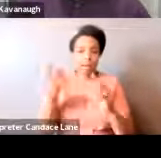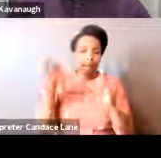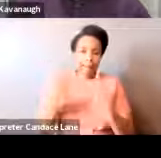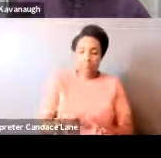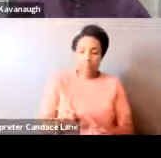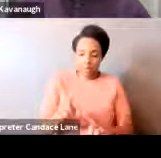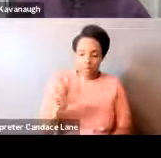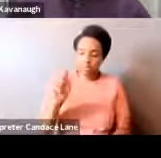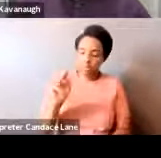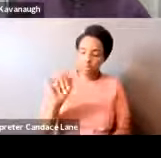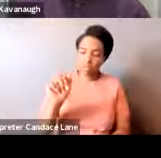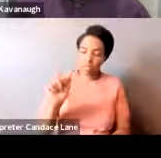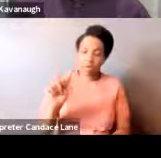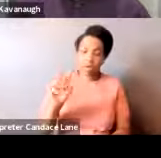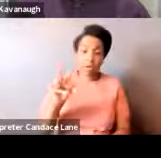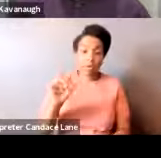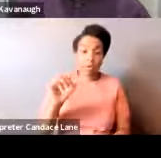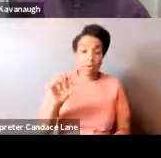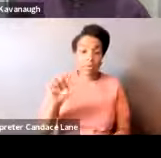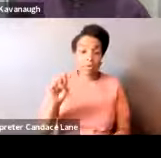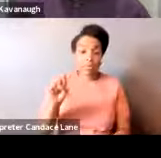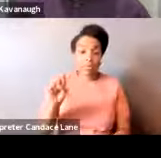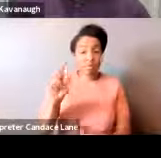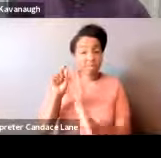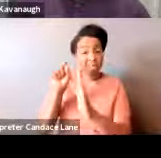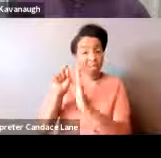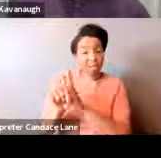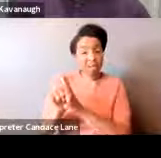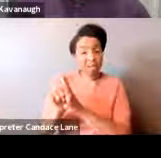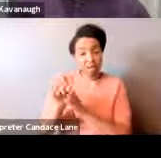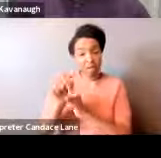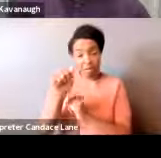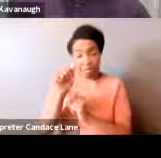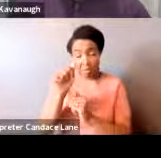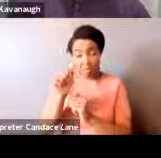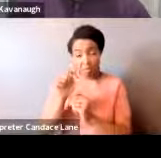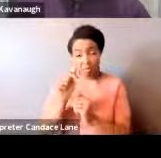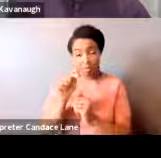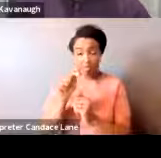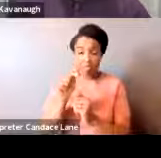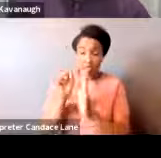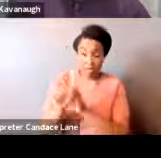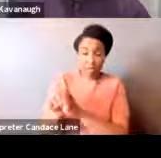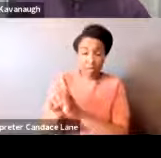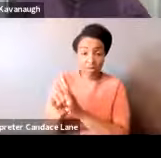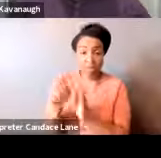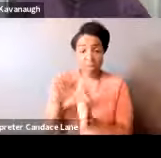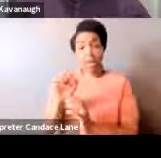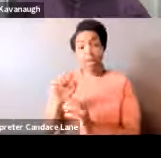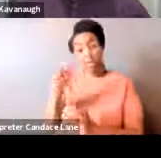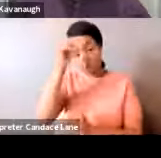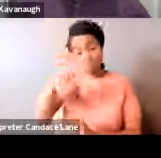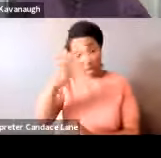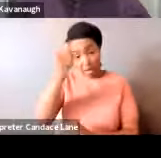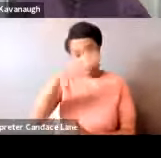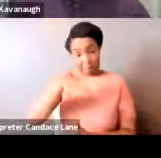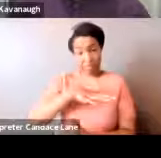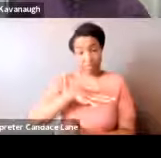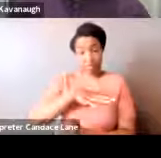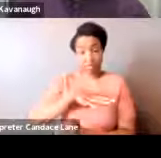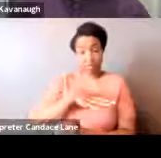white supremacist in Oakland, California 3 years ago. Nia also means purpose in